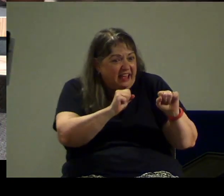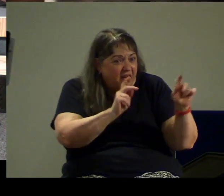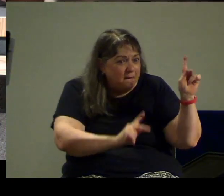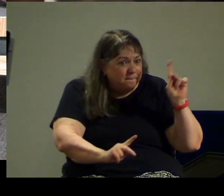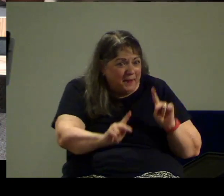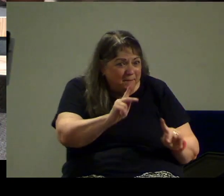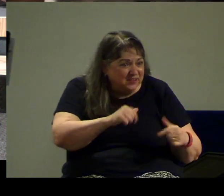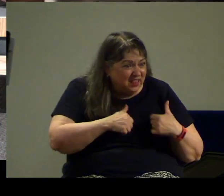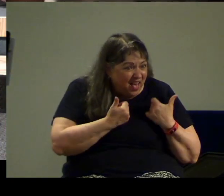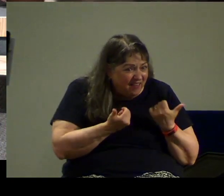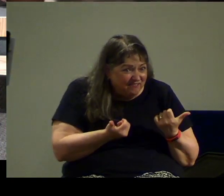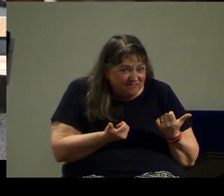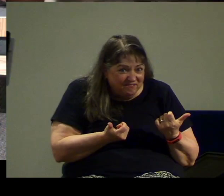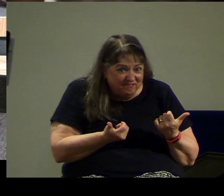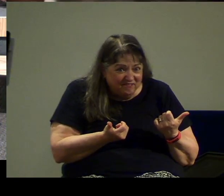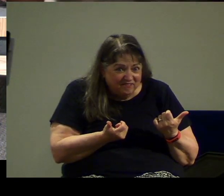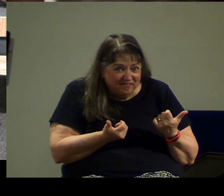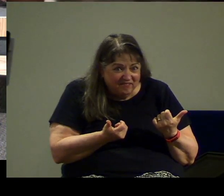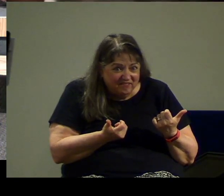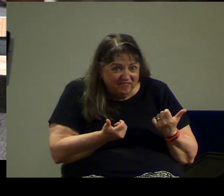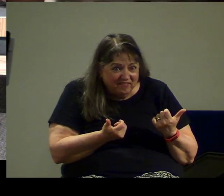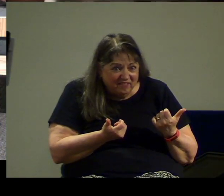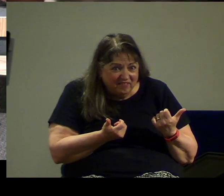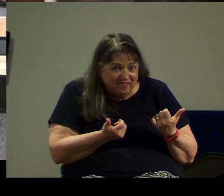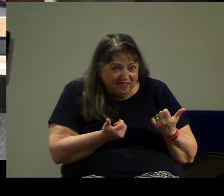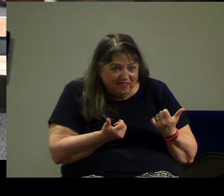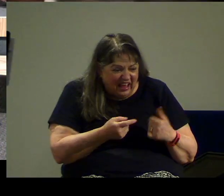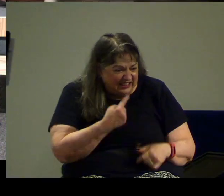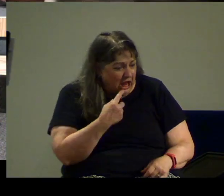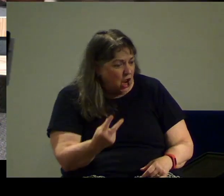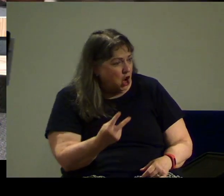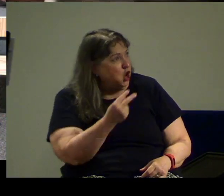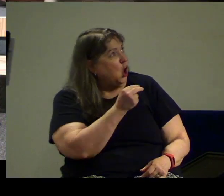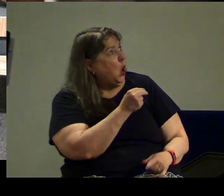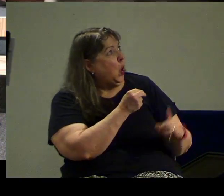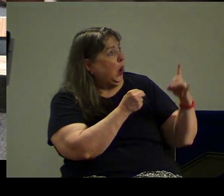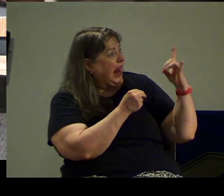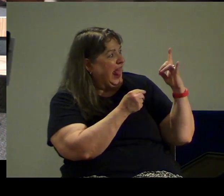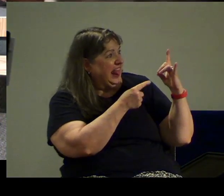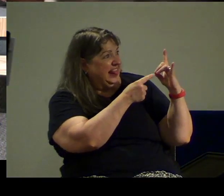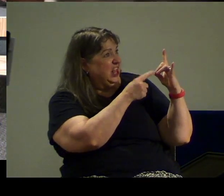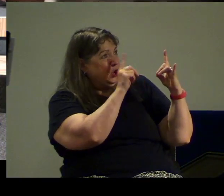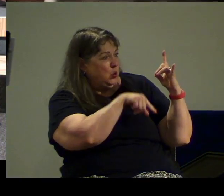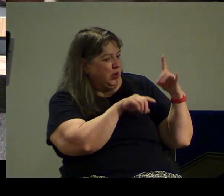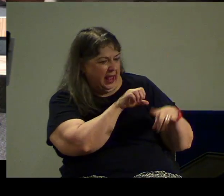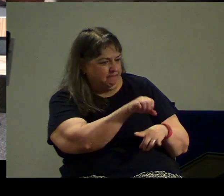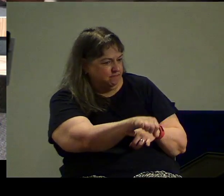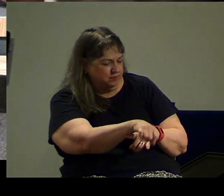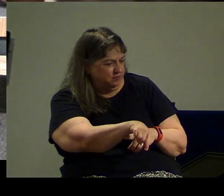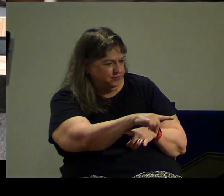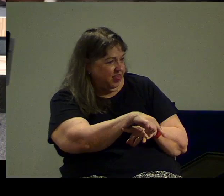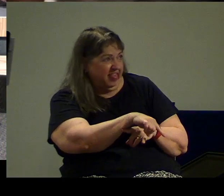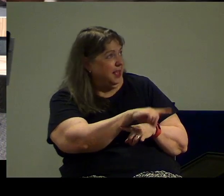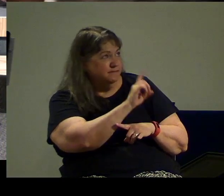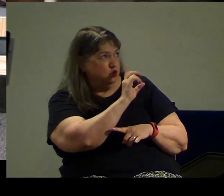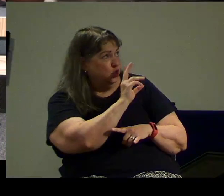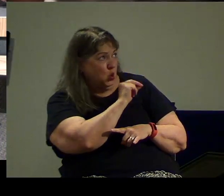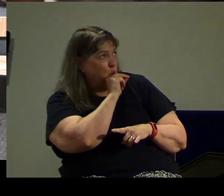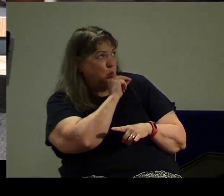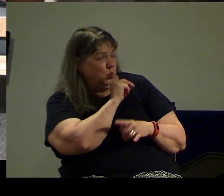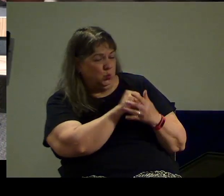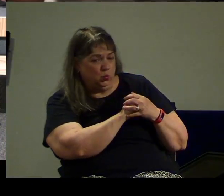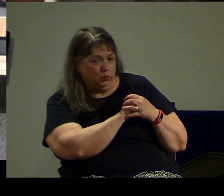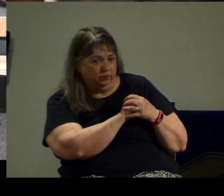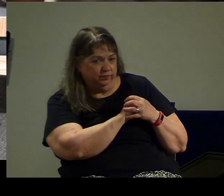of men. He said, no, Goliath, you're not going to have these men for lunch.